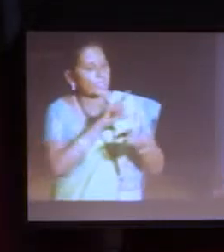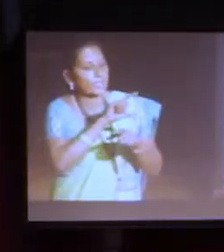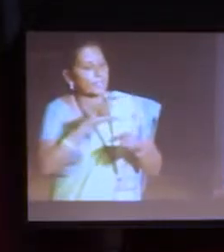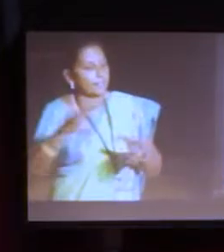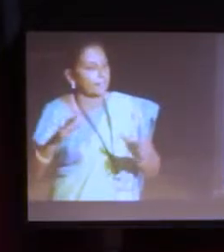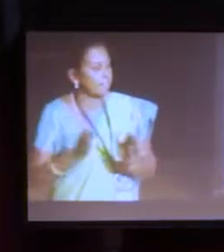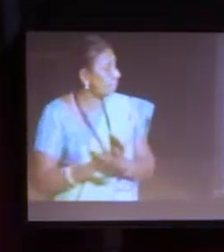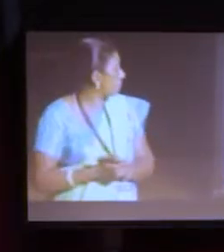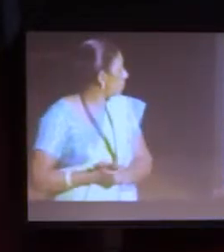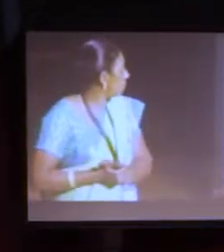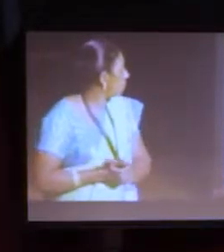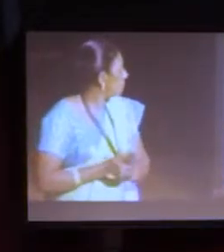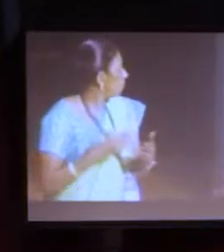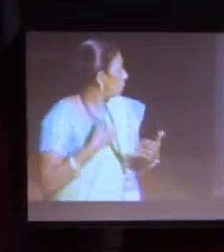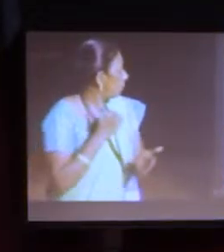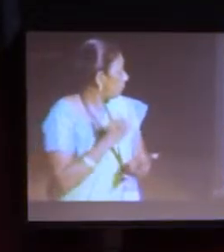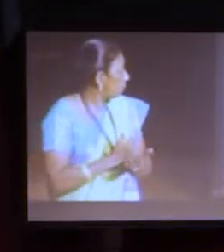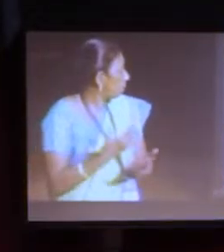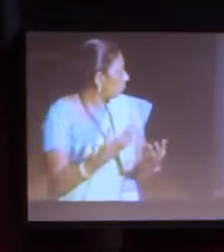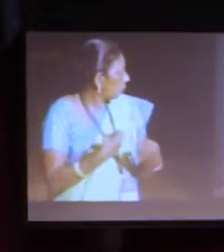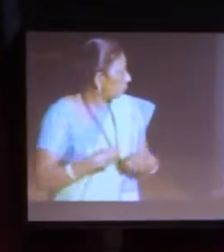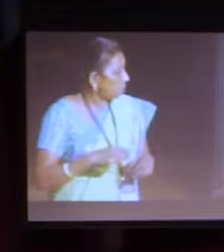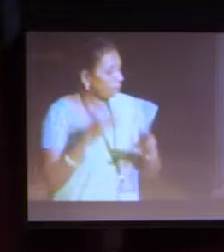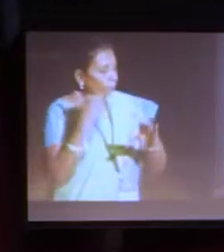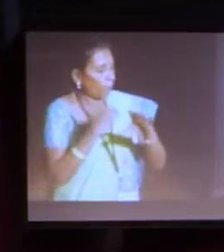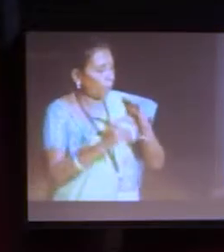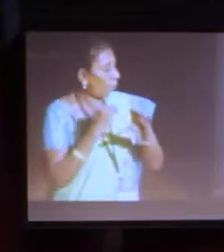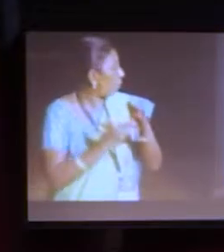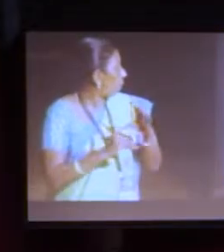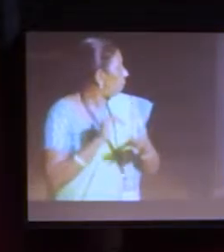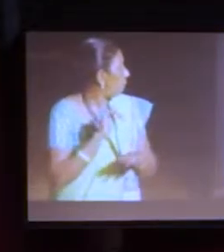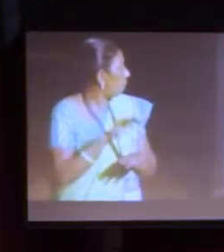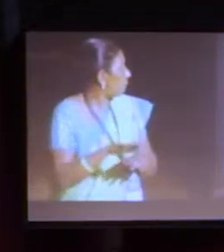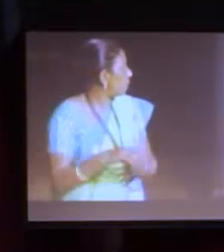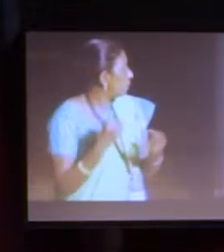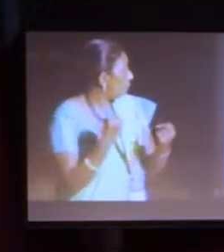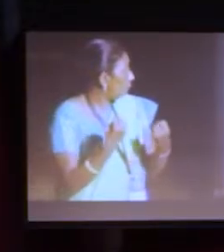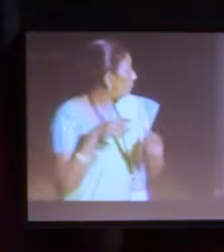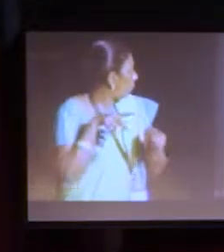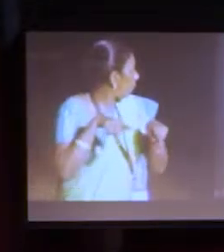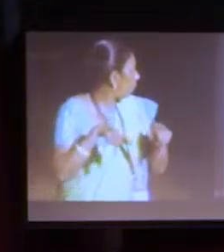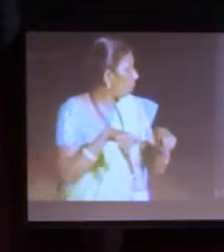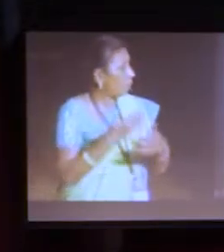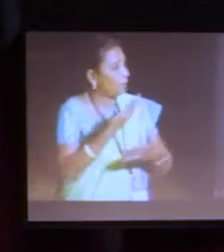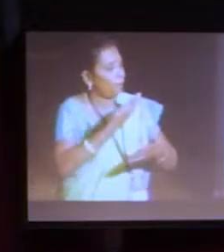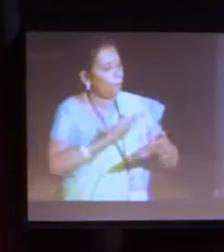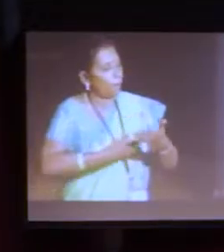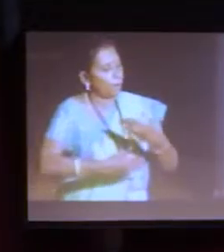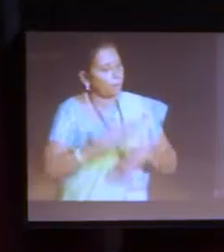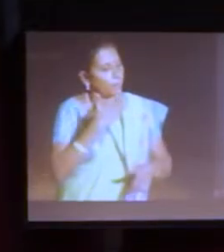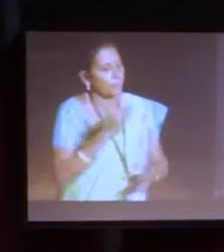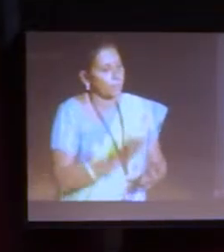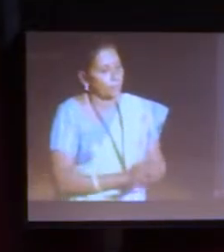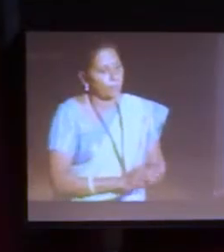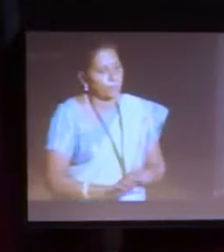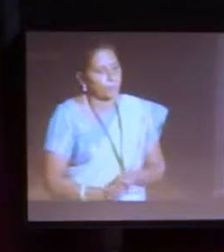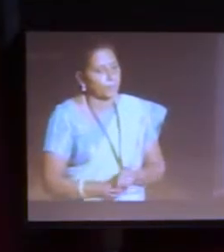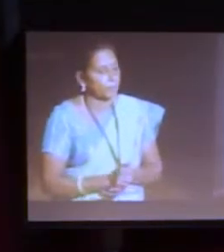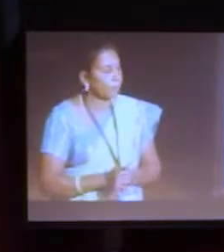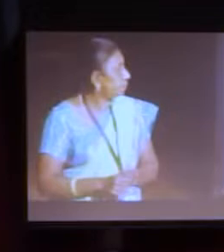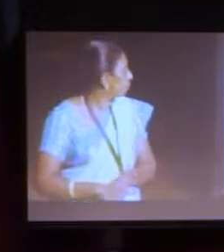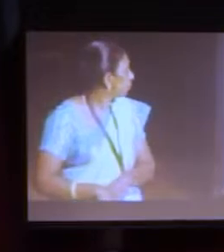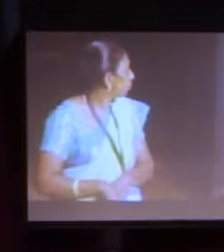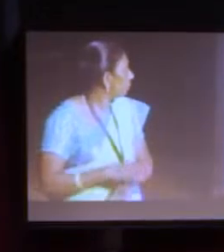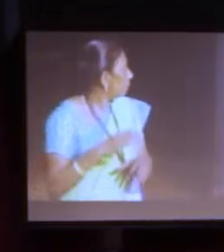need to get that email out the door. Accessibility doesn't just empower people with disabilities, it